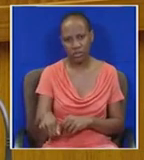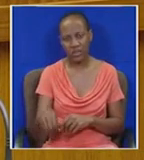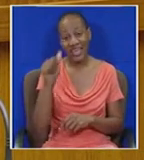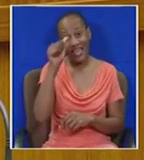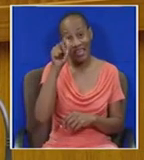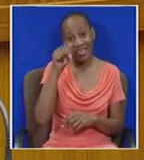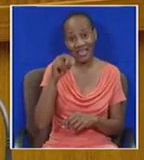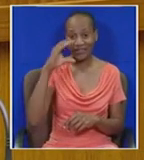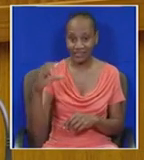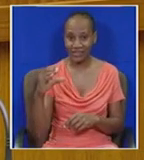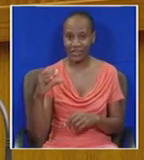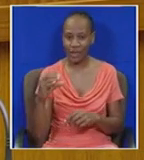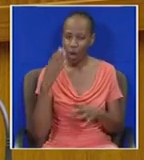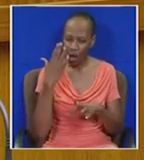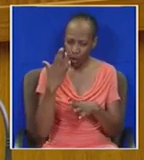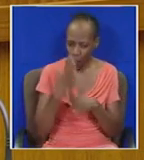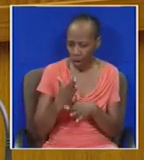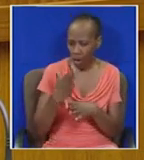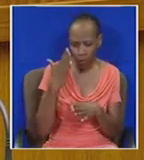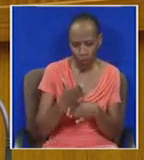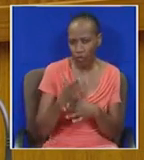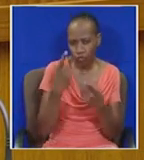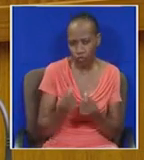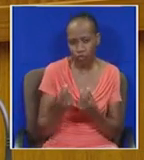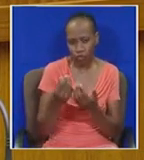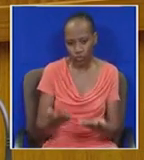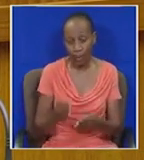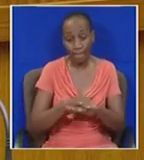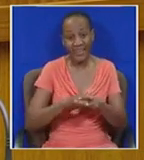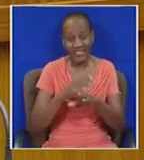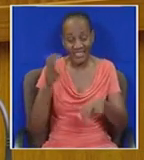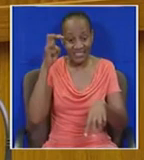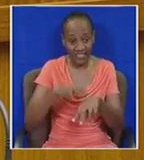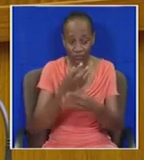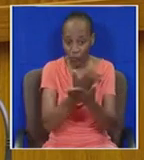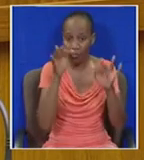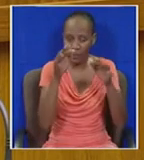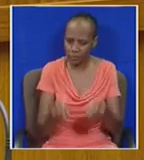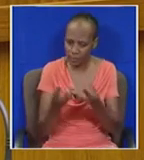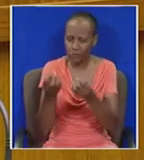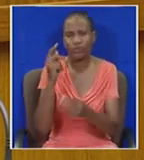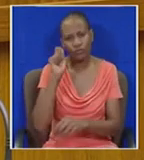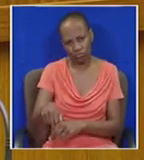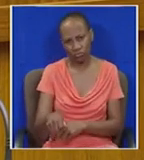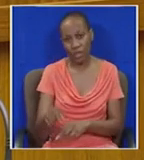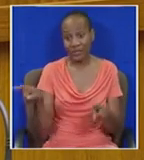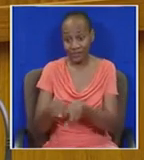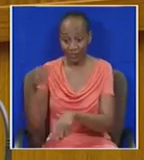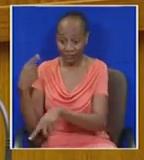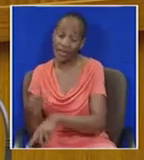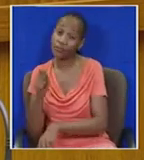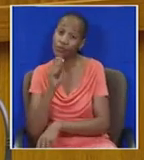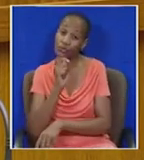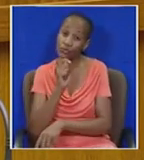has made significant strides in meeting the basic needs of our people, it is equally true that the legacy